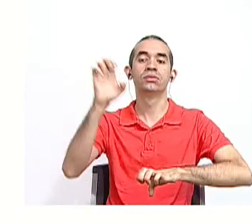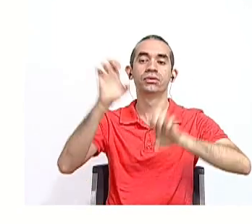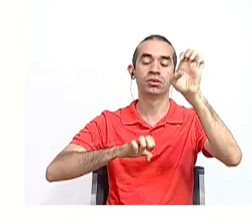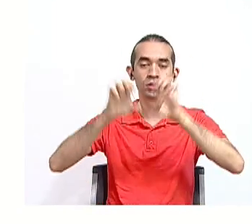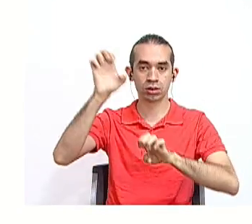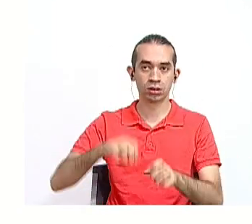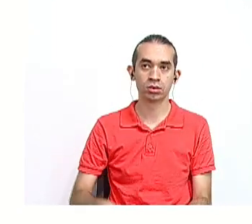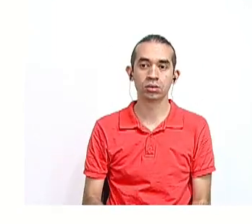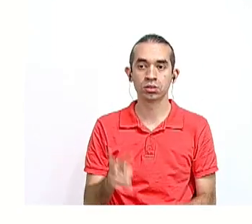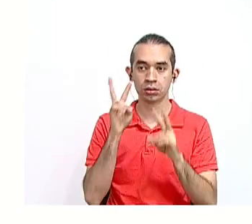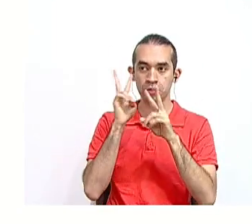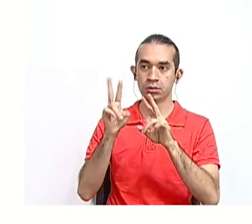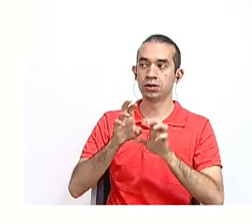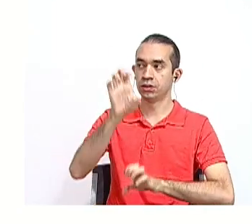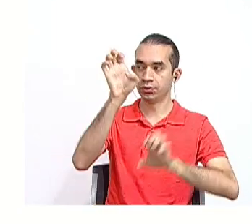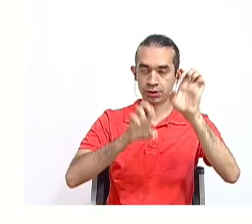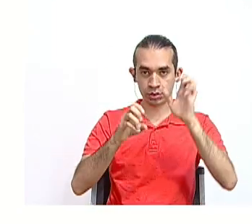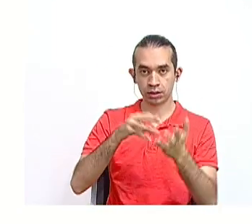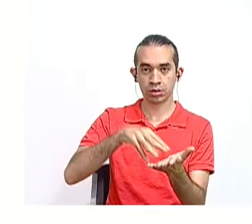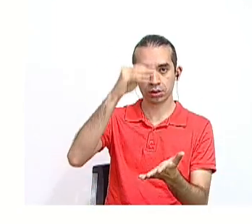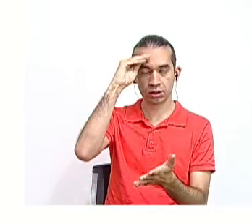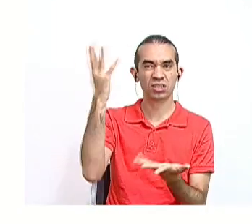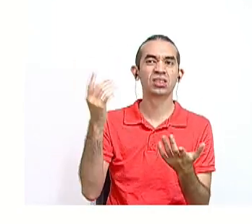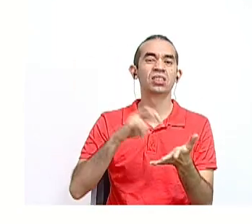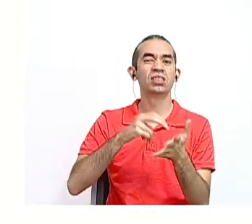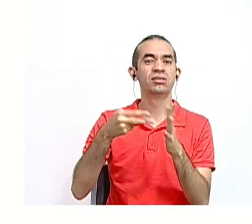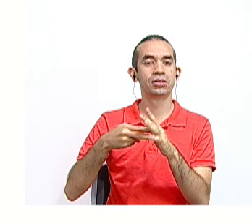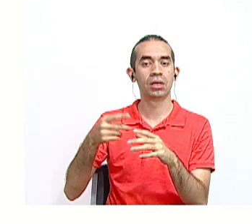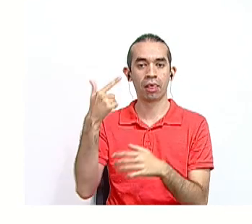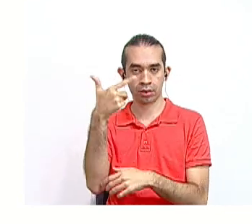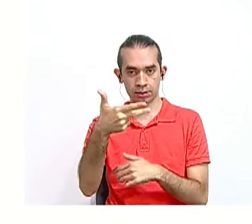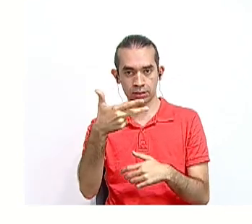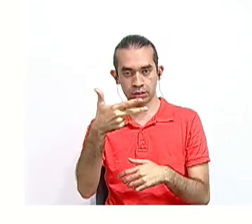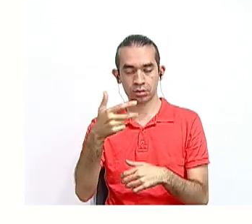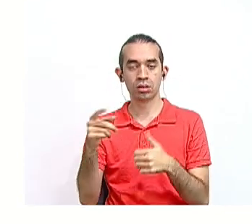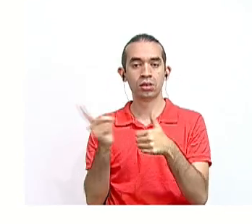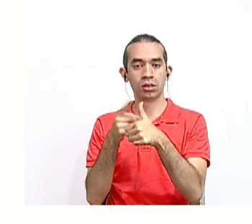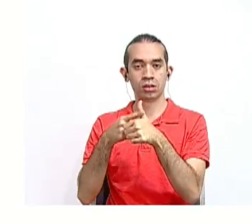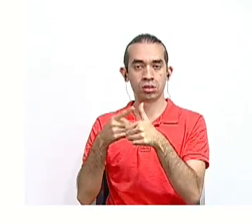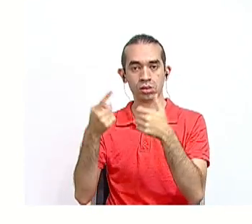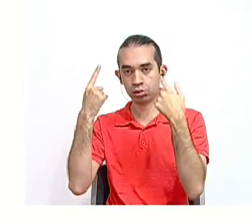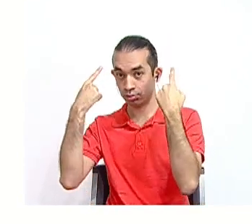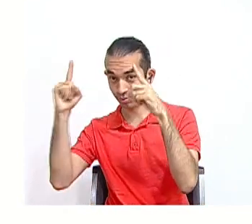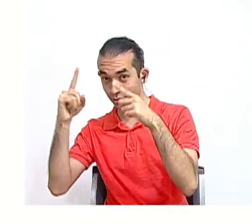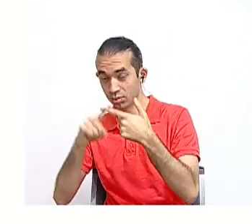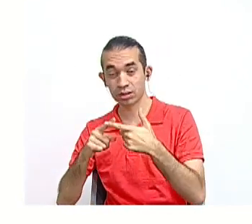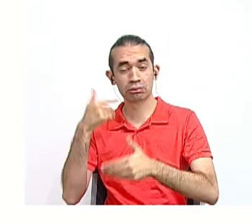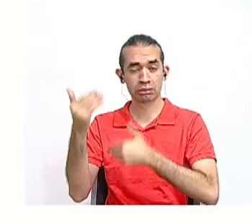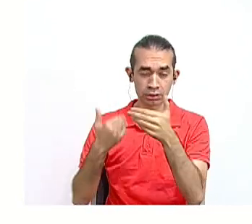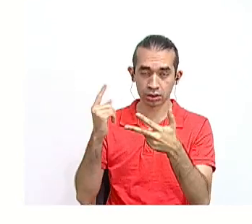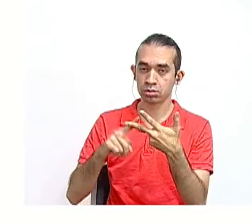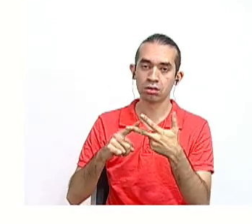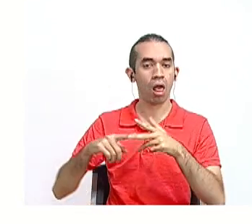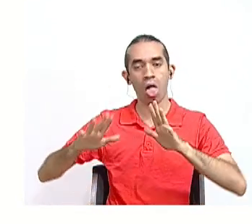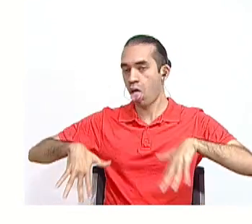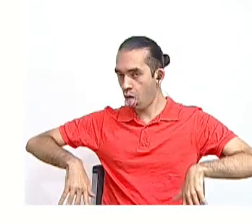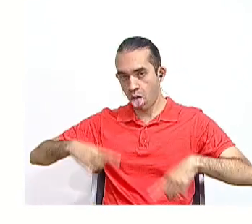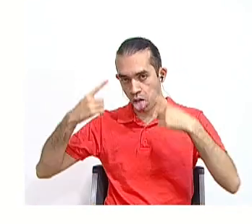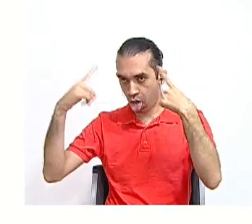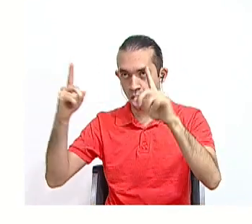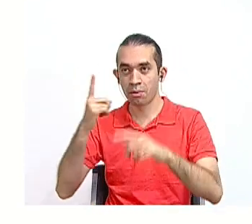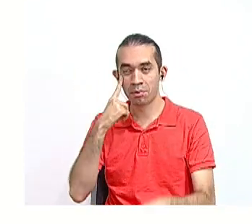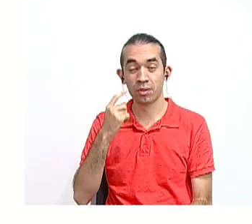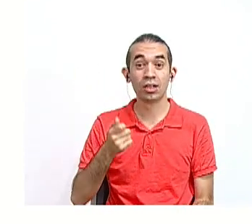in this evaluation of learning, we have achieved, in progress, or not achieved. So you see the person that is